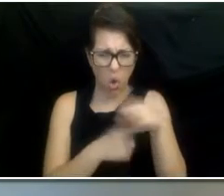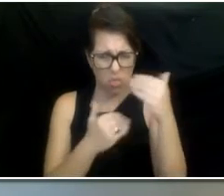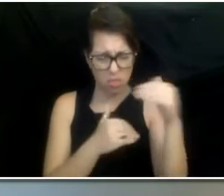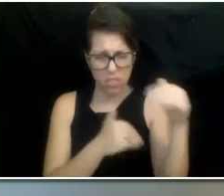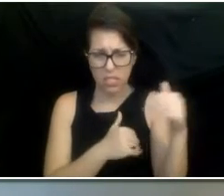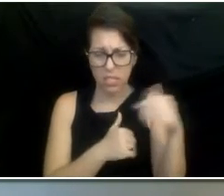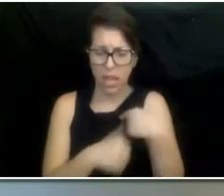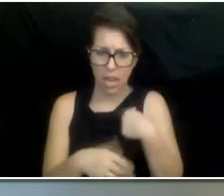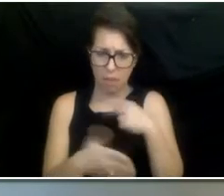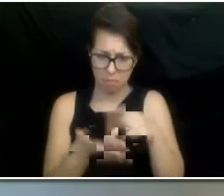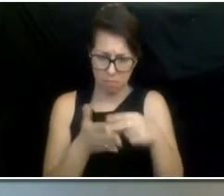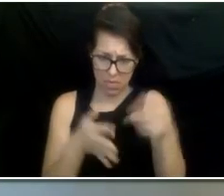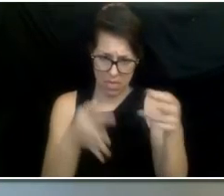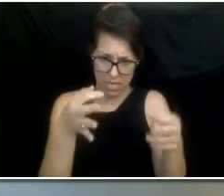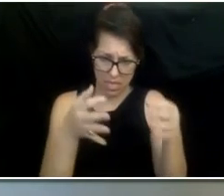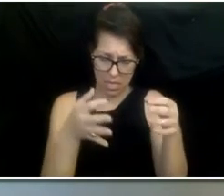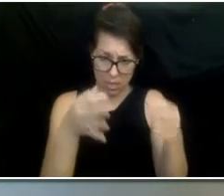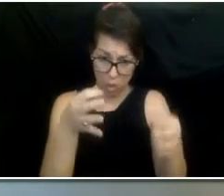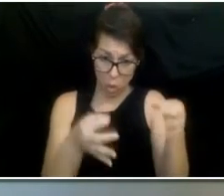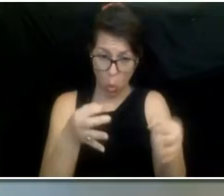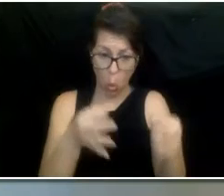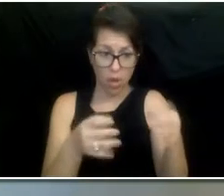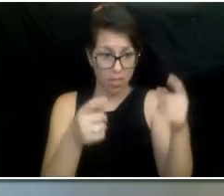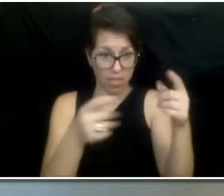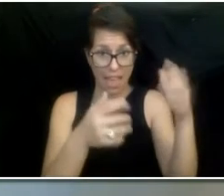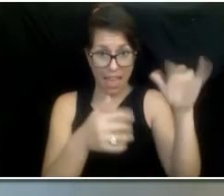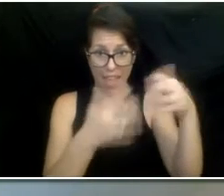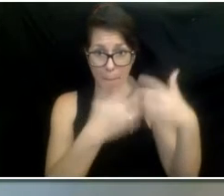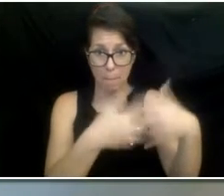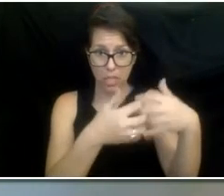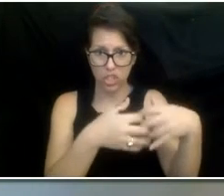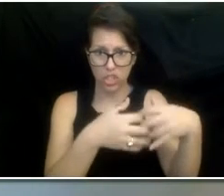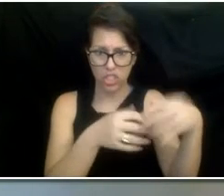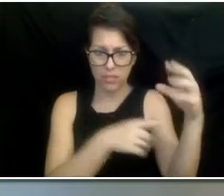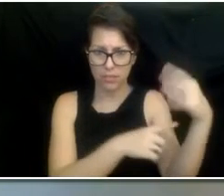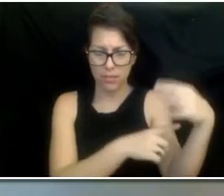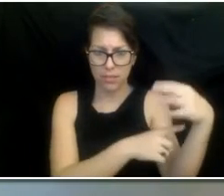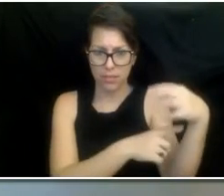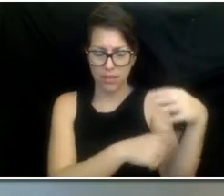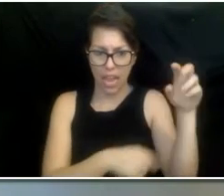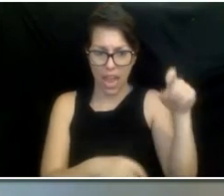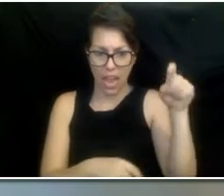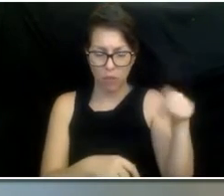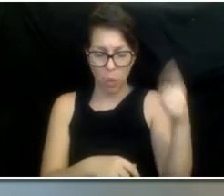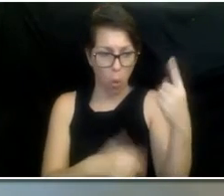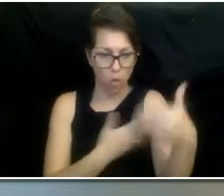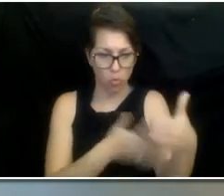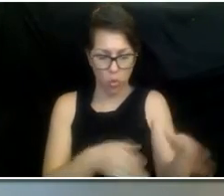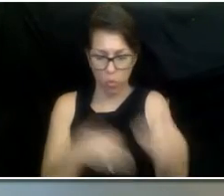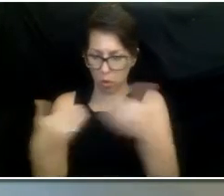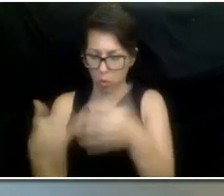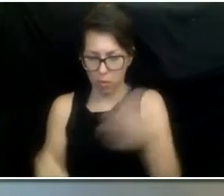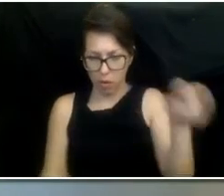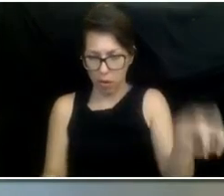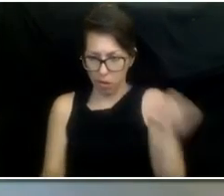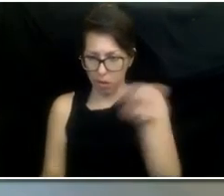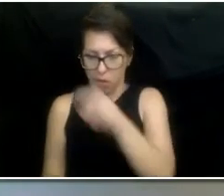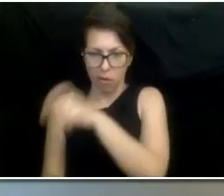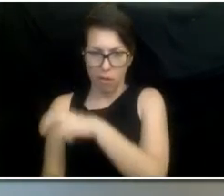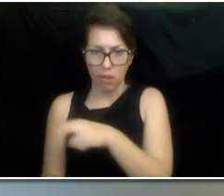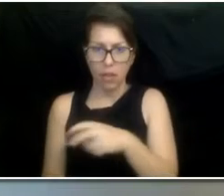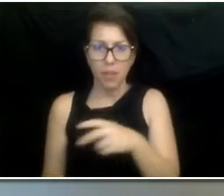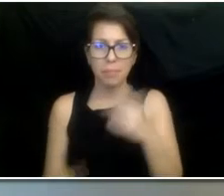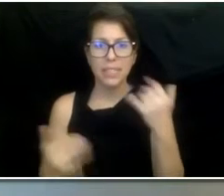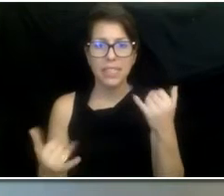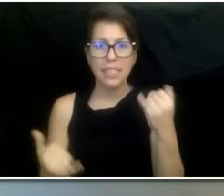to do that also and the personnel and the the um staff that would be available in order to facilitate those